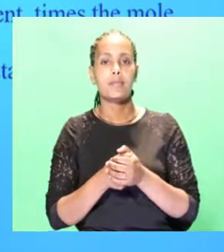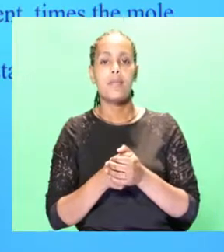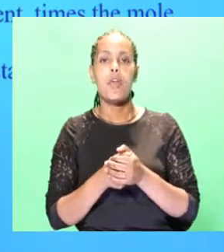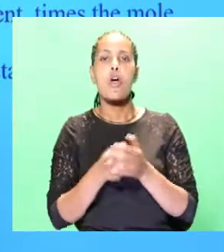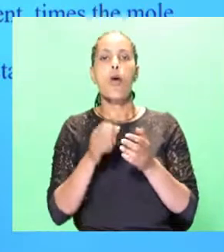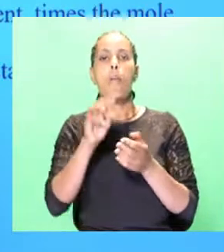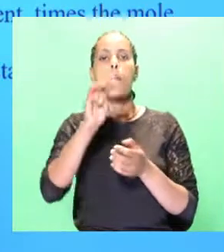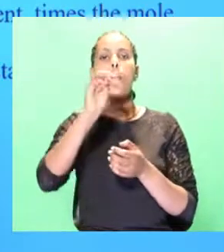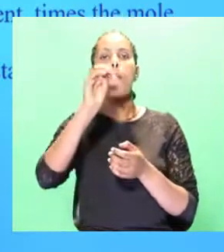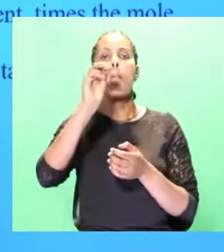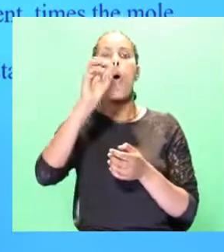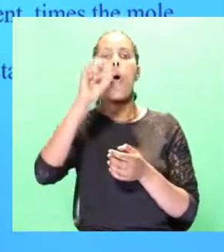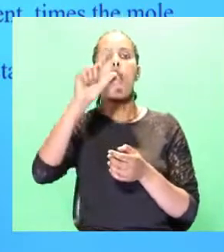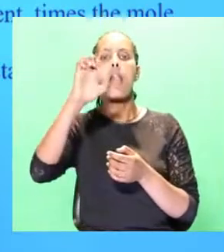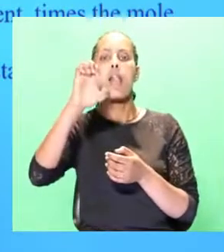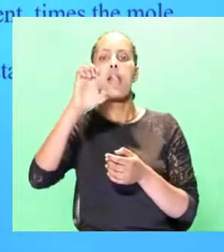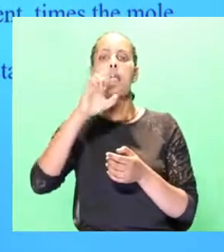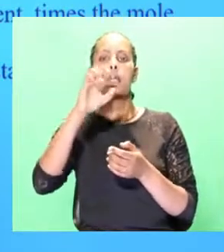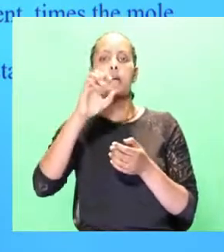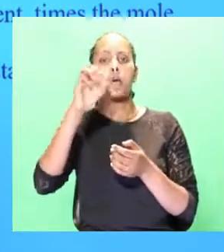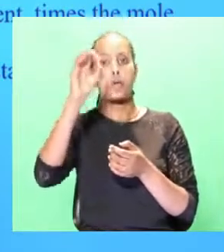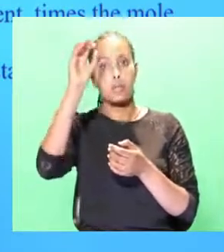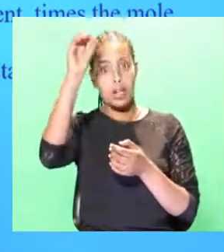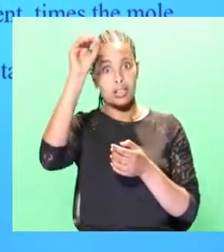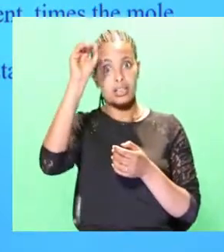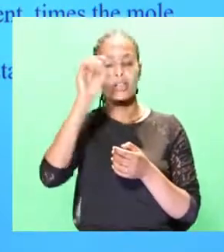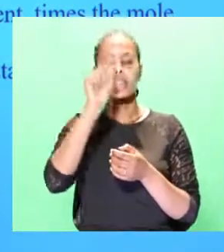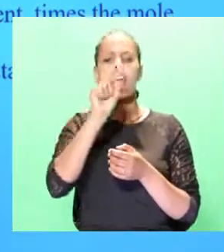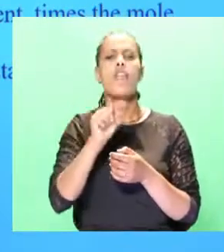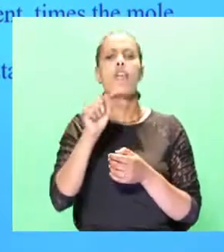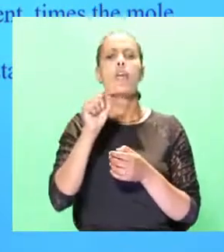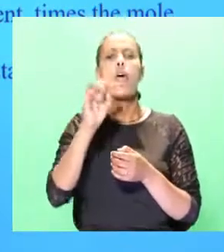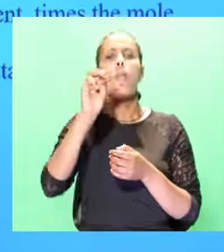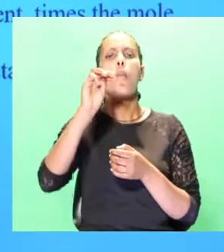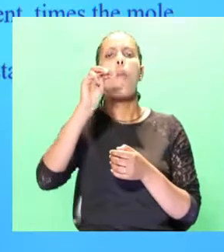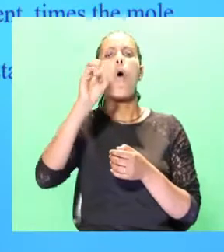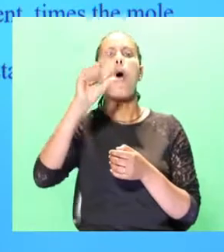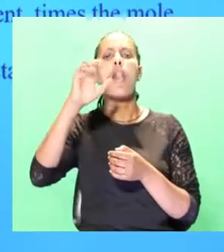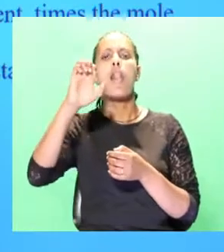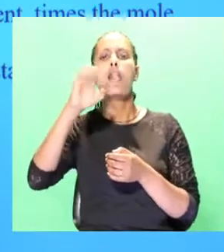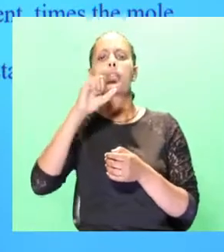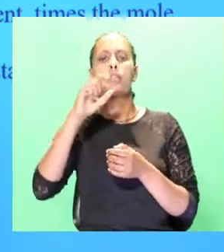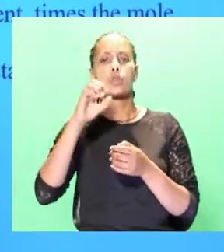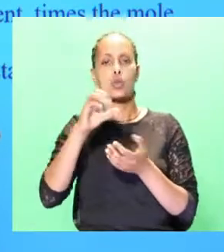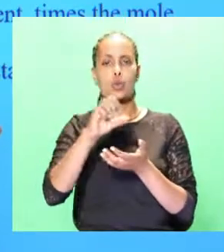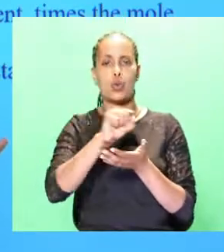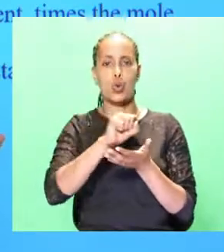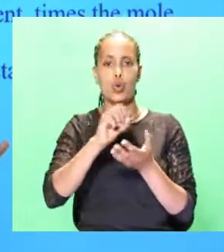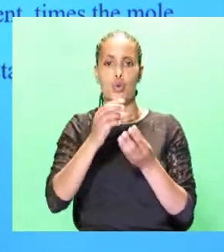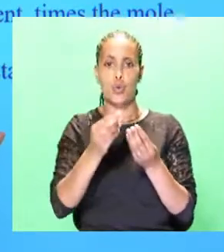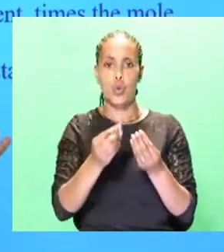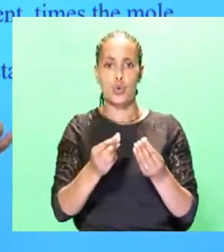Mole fraction add up to give 1. Therefore, mole fraction of the solid